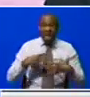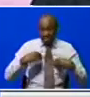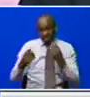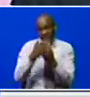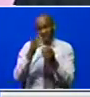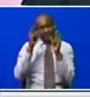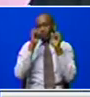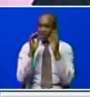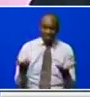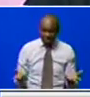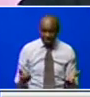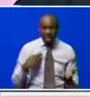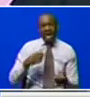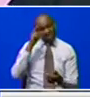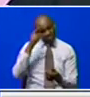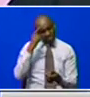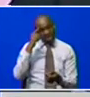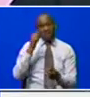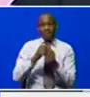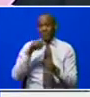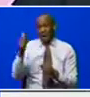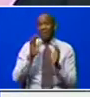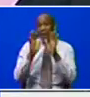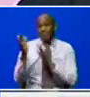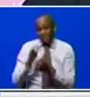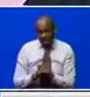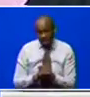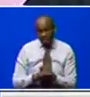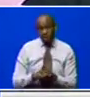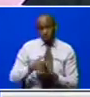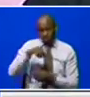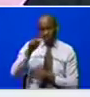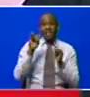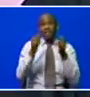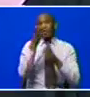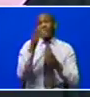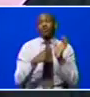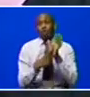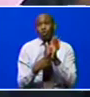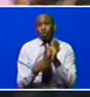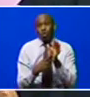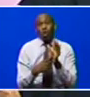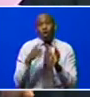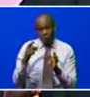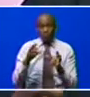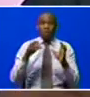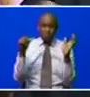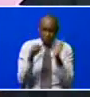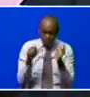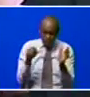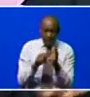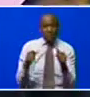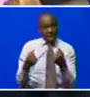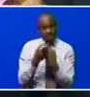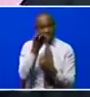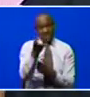an issue. In fact, I remember alongside some of the campaigns, you were running news items of the crisis that was